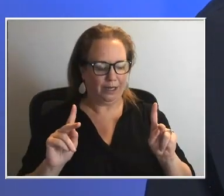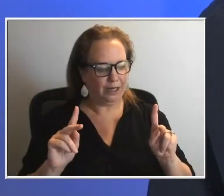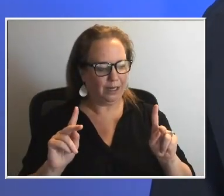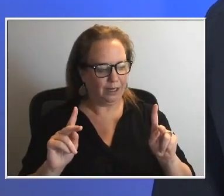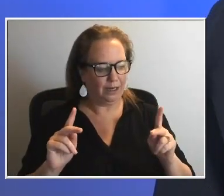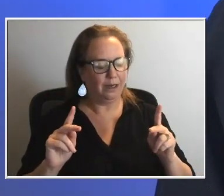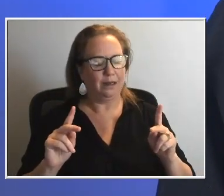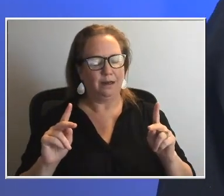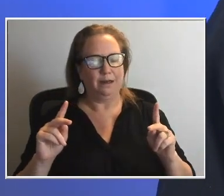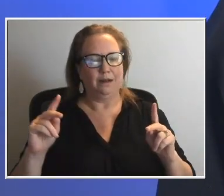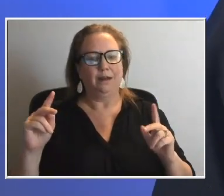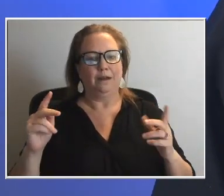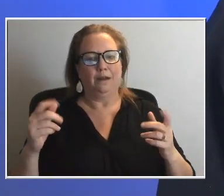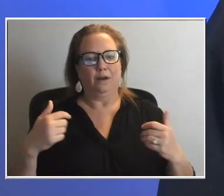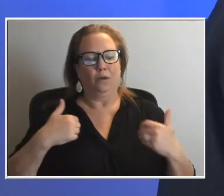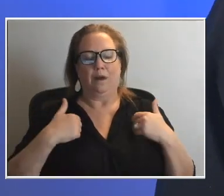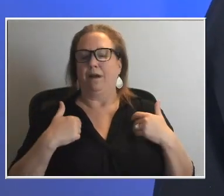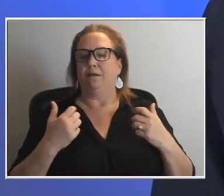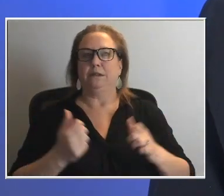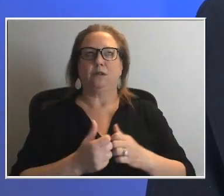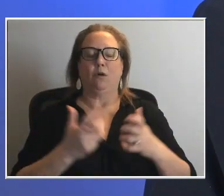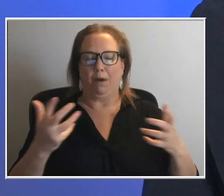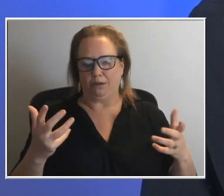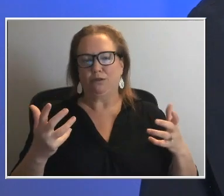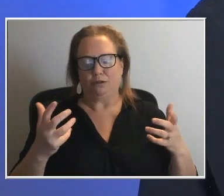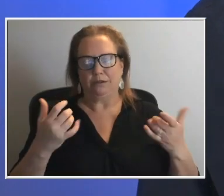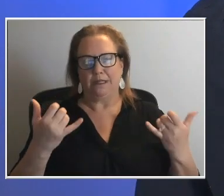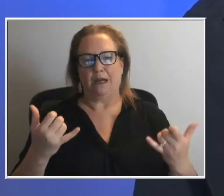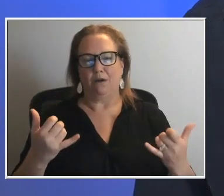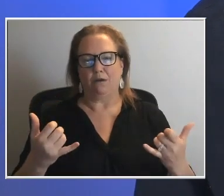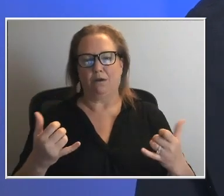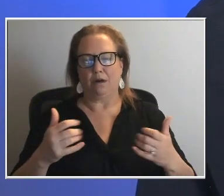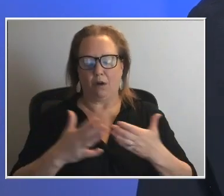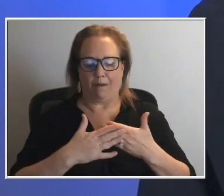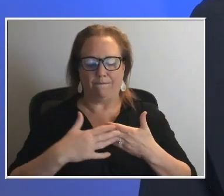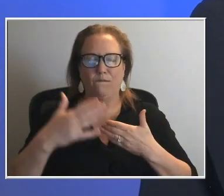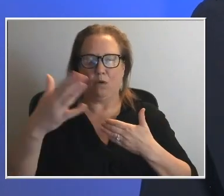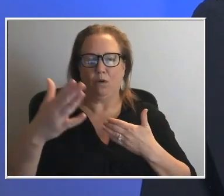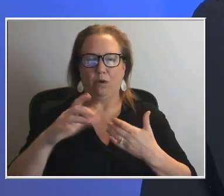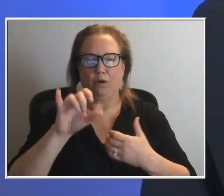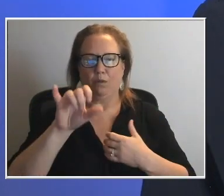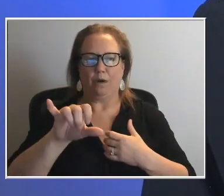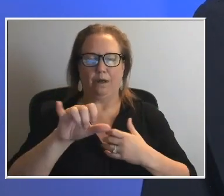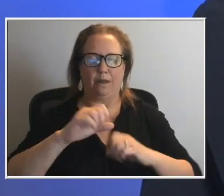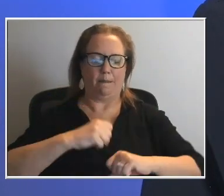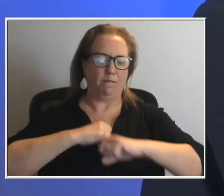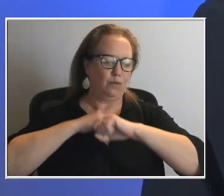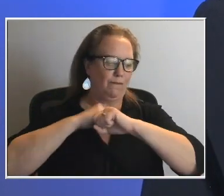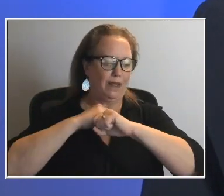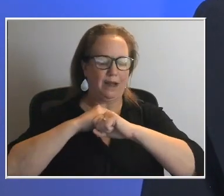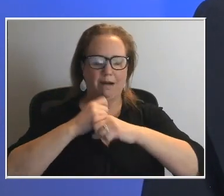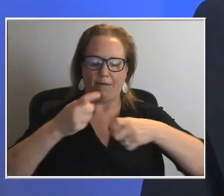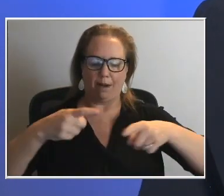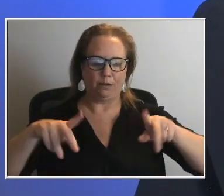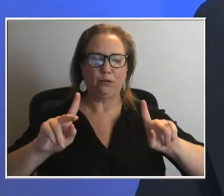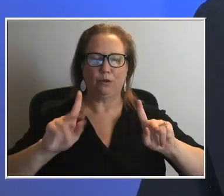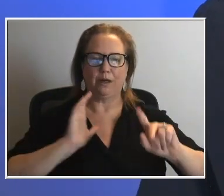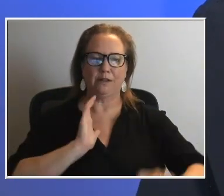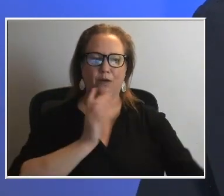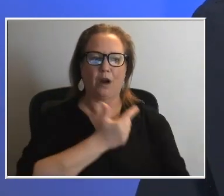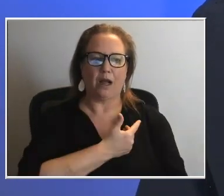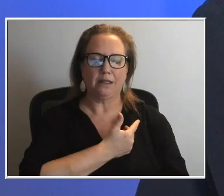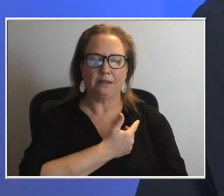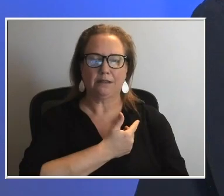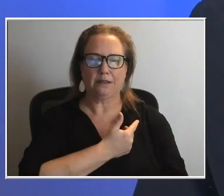back. We've done so much, moving forward with preventative opportunities for us